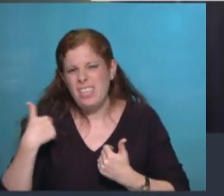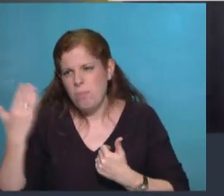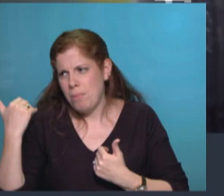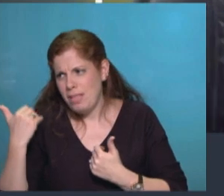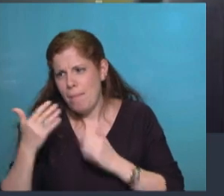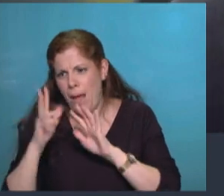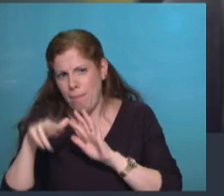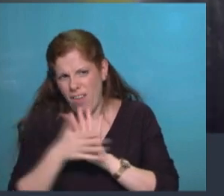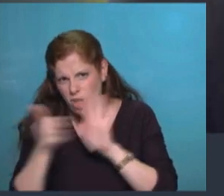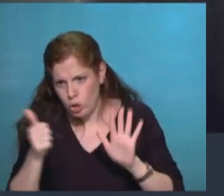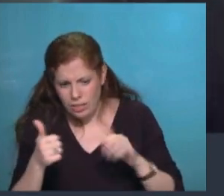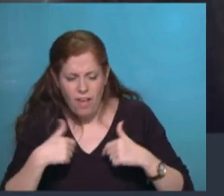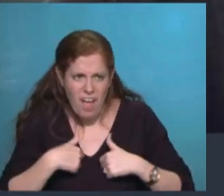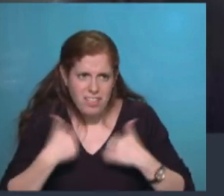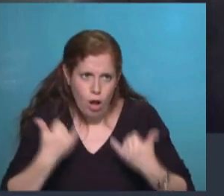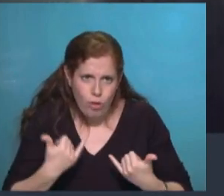in